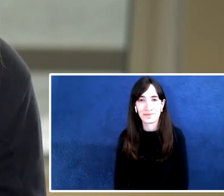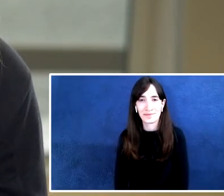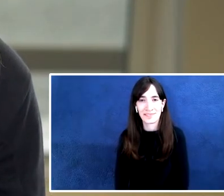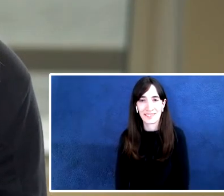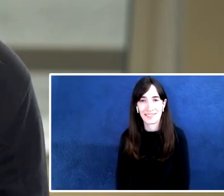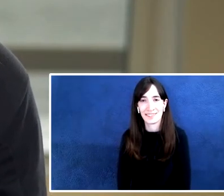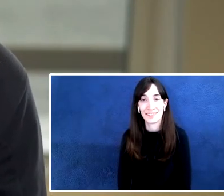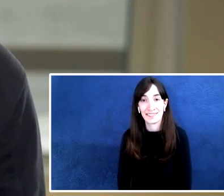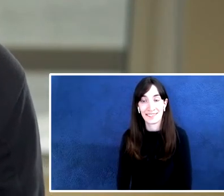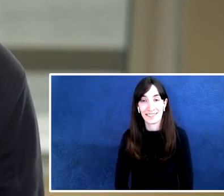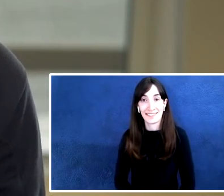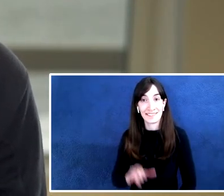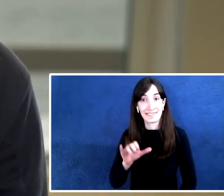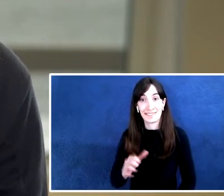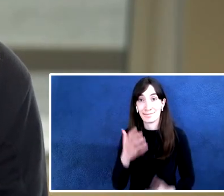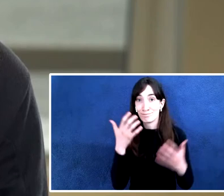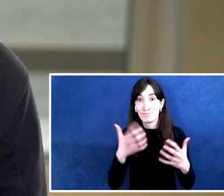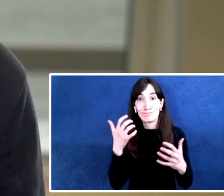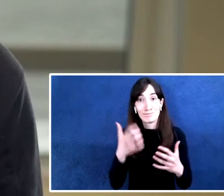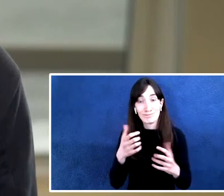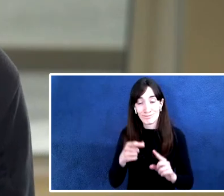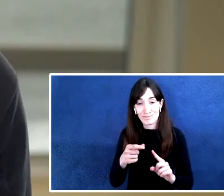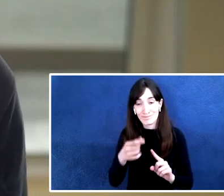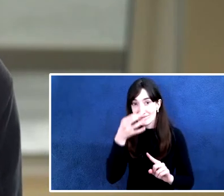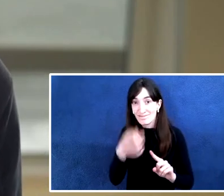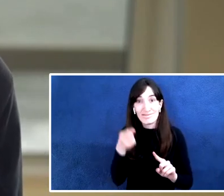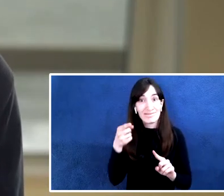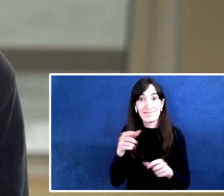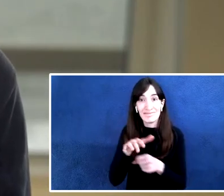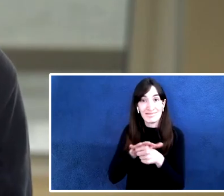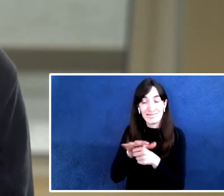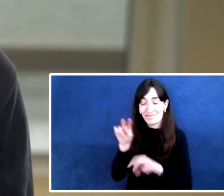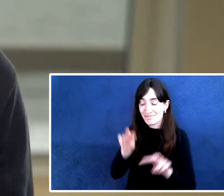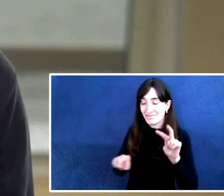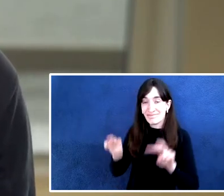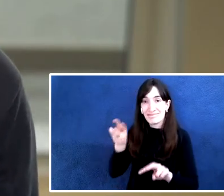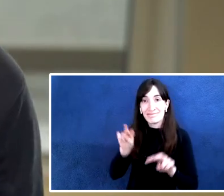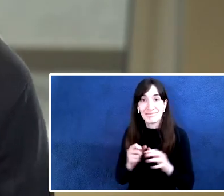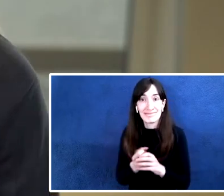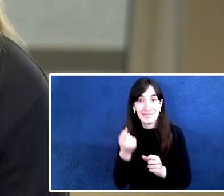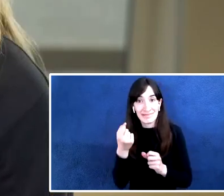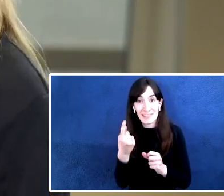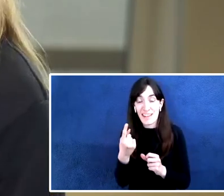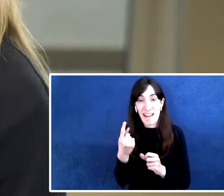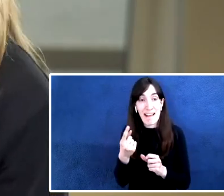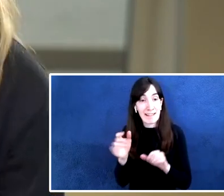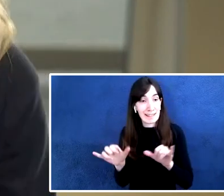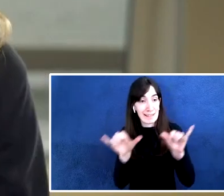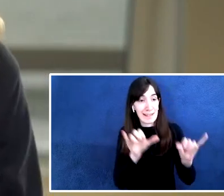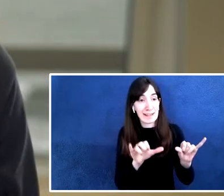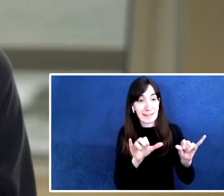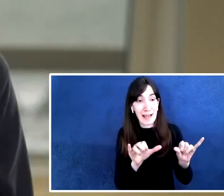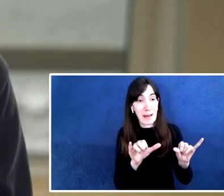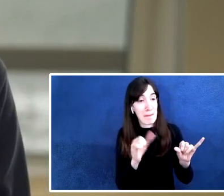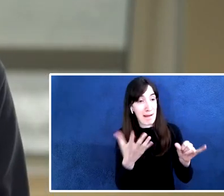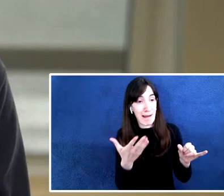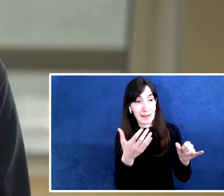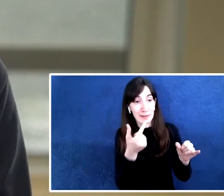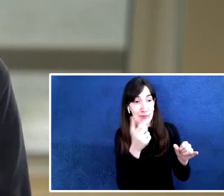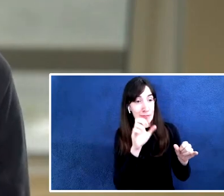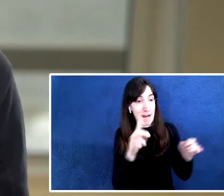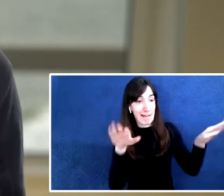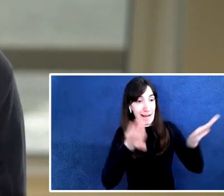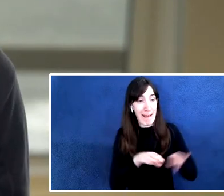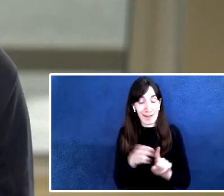Now that's a very special backyard. It's amazing to think that there's a blue Grand Canyon right out there. Monterey Canyon